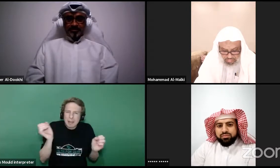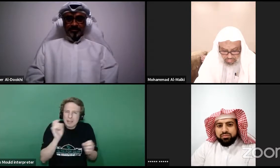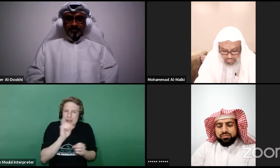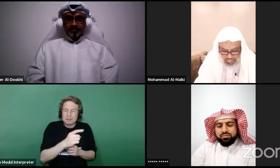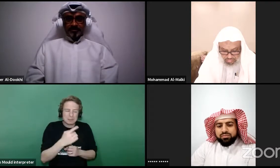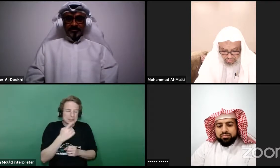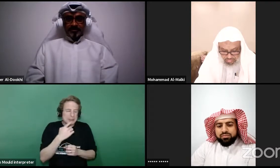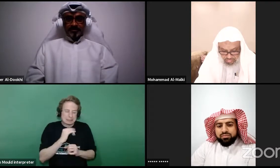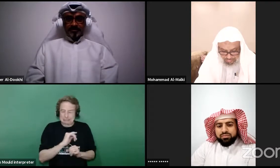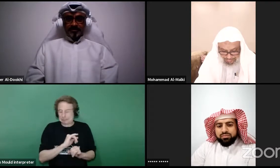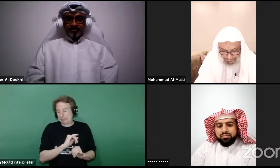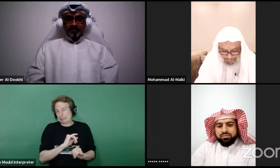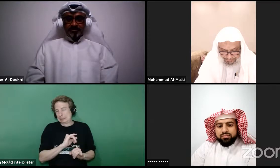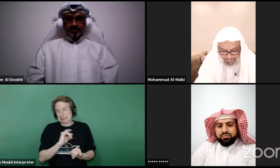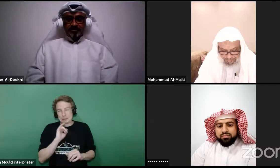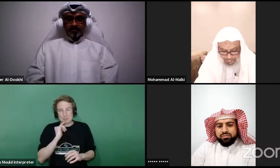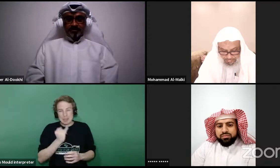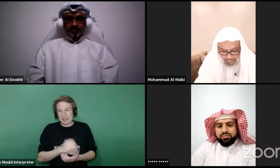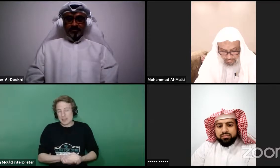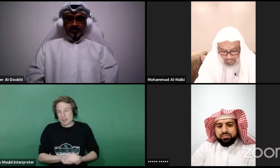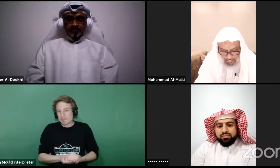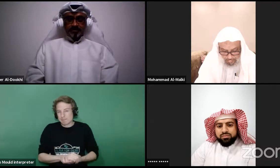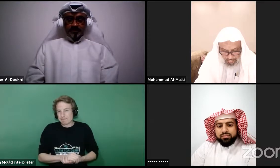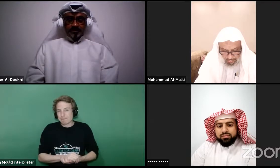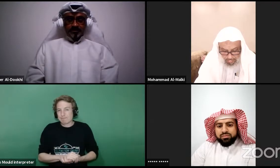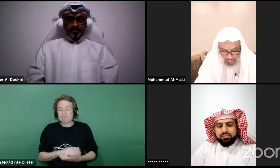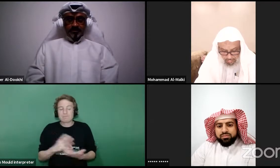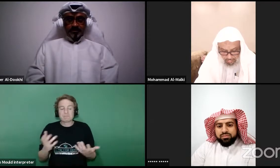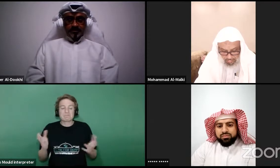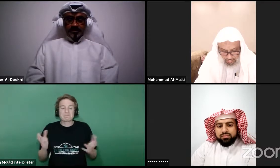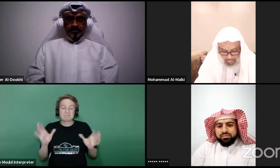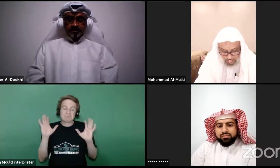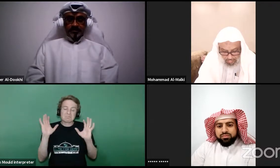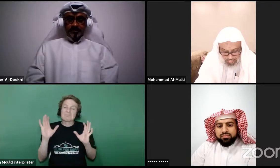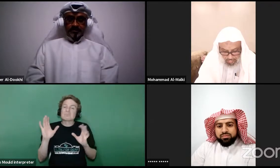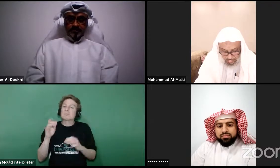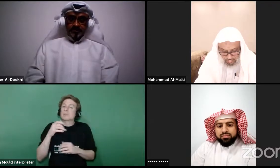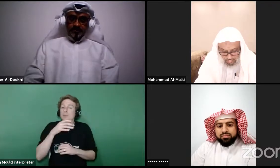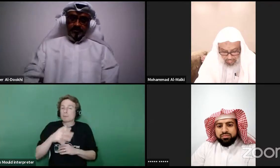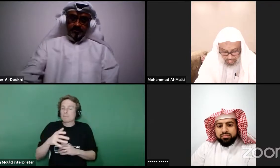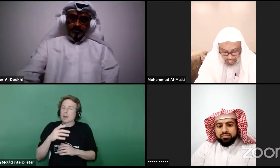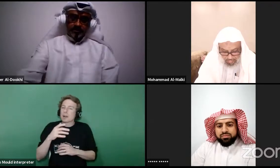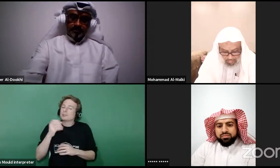said that I ask Allah the Most High to give us the